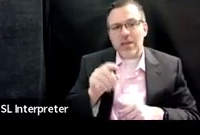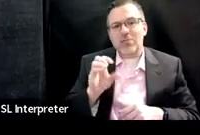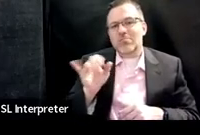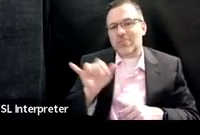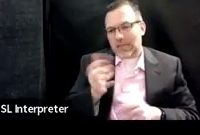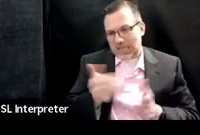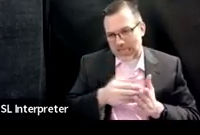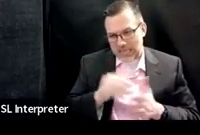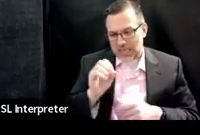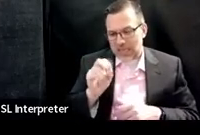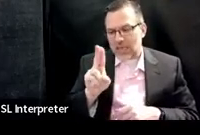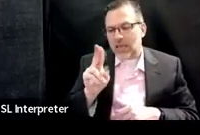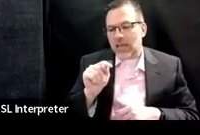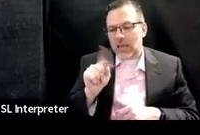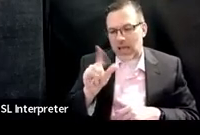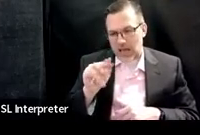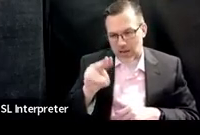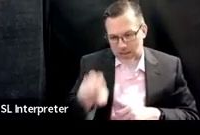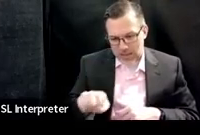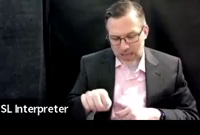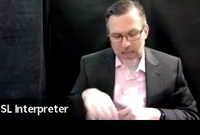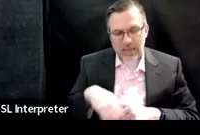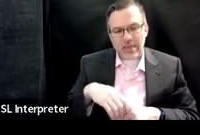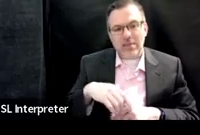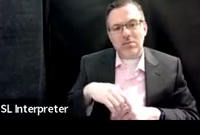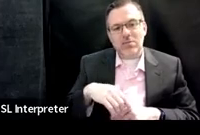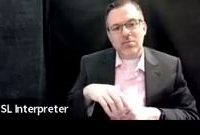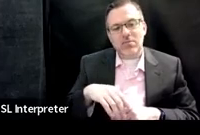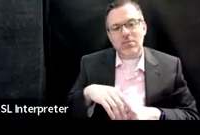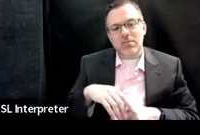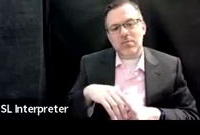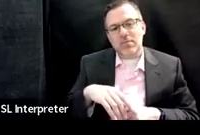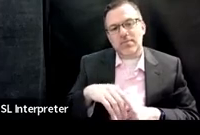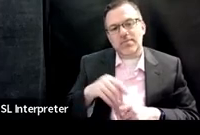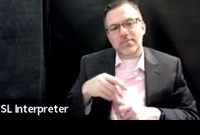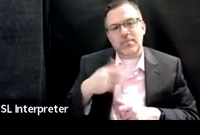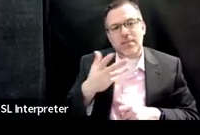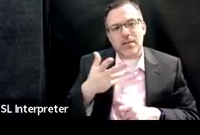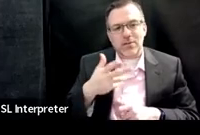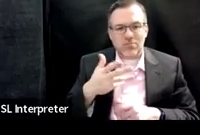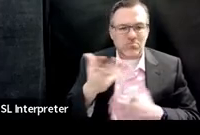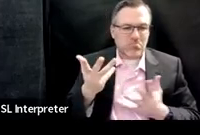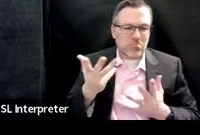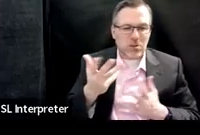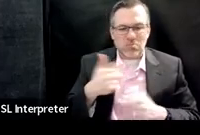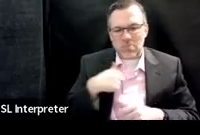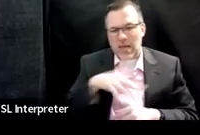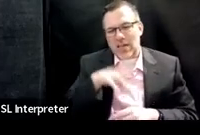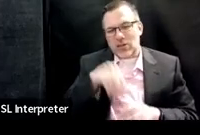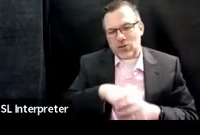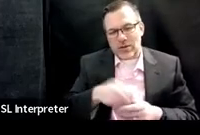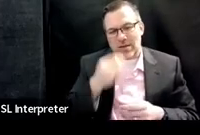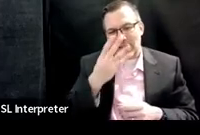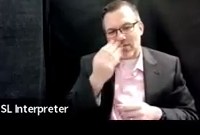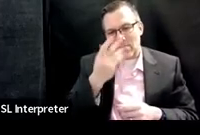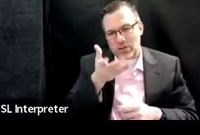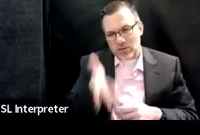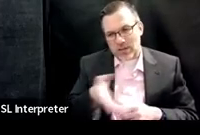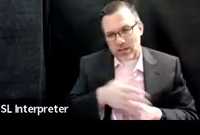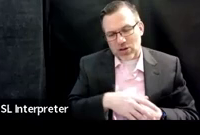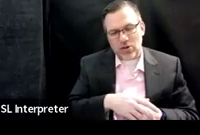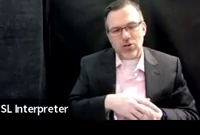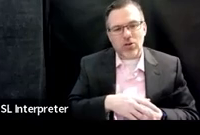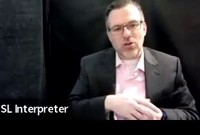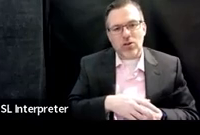or table of contents for the IEP being developed by the team. And so I just included some information there. And